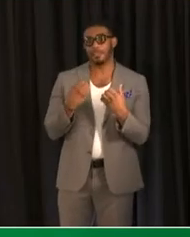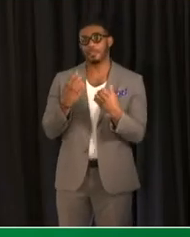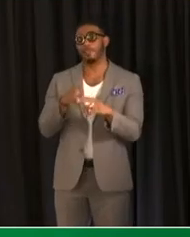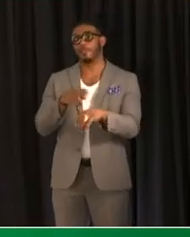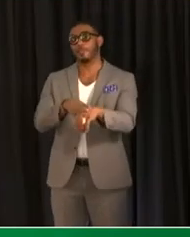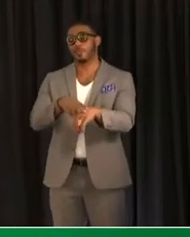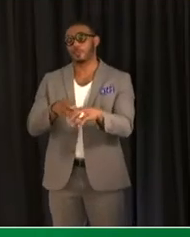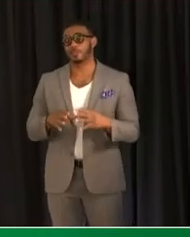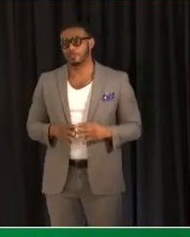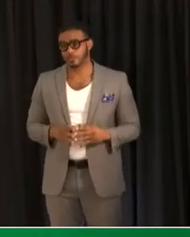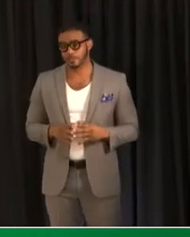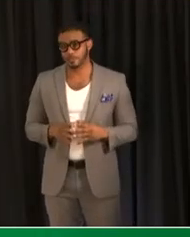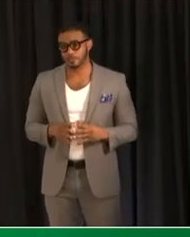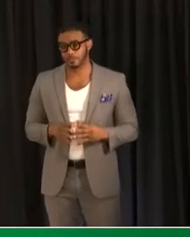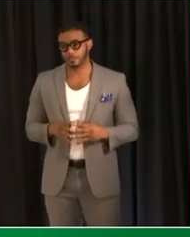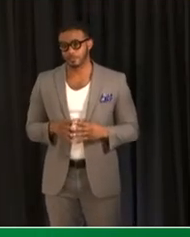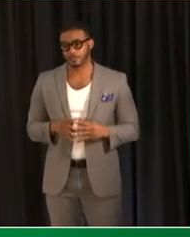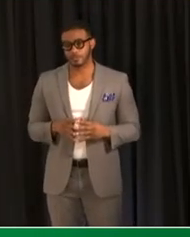healthy and safe.